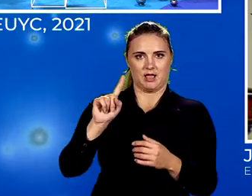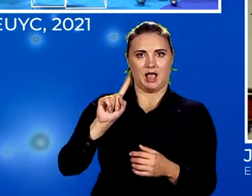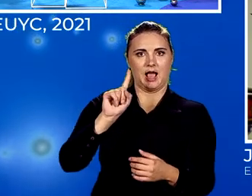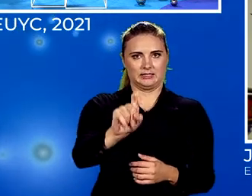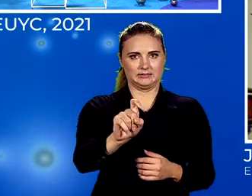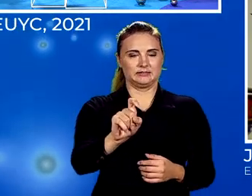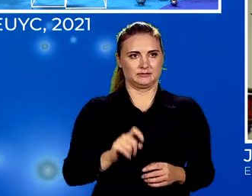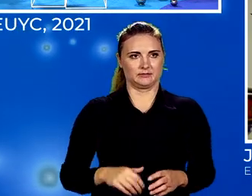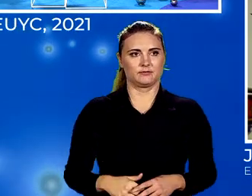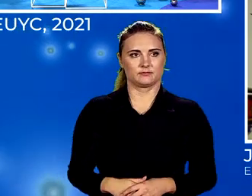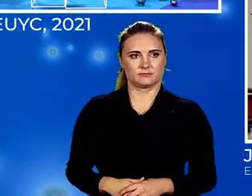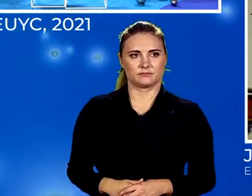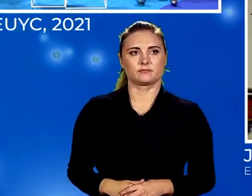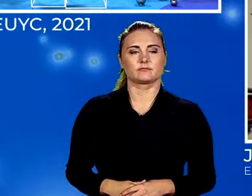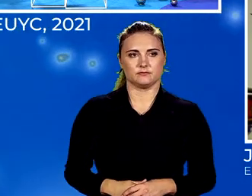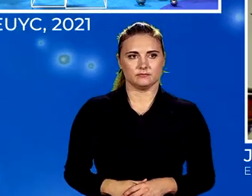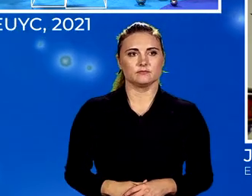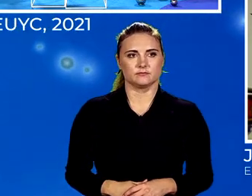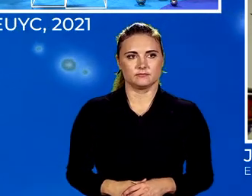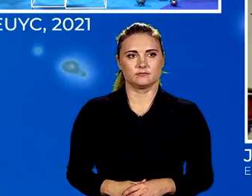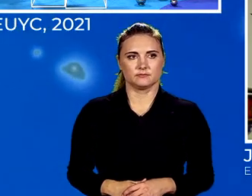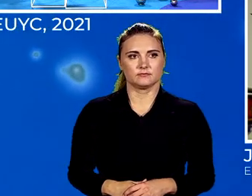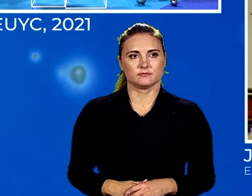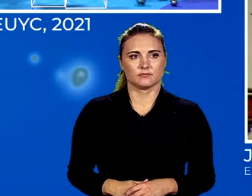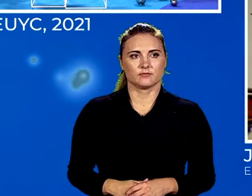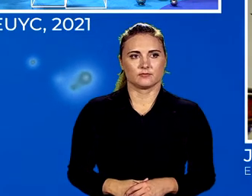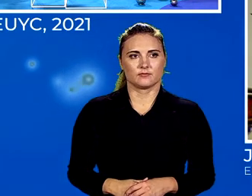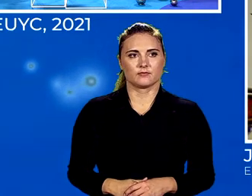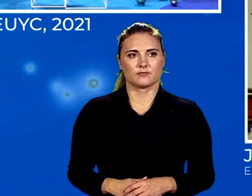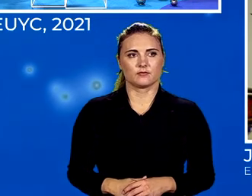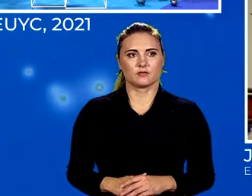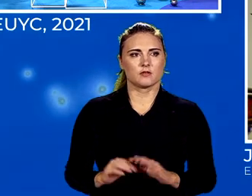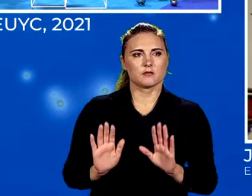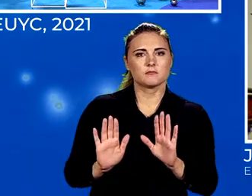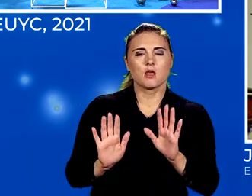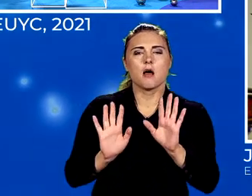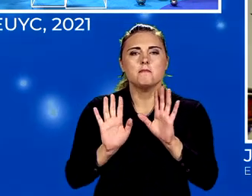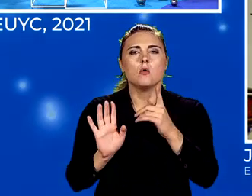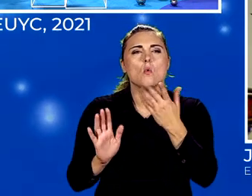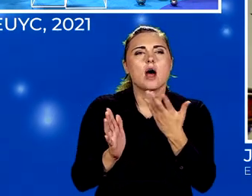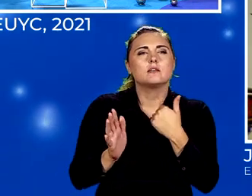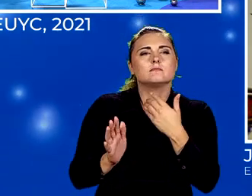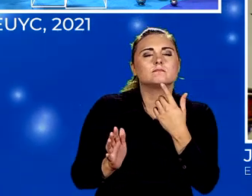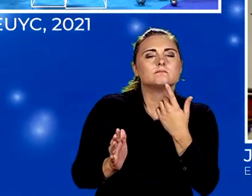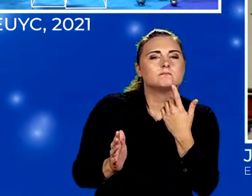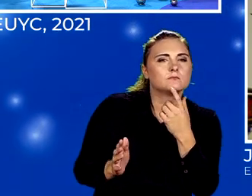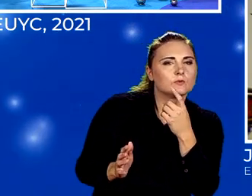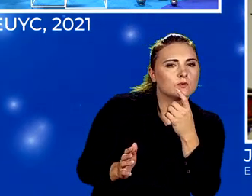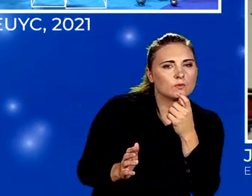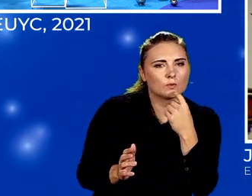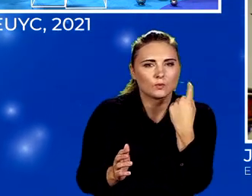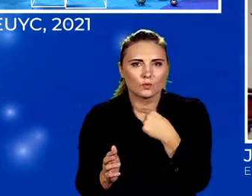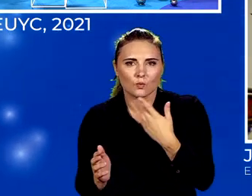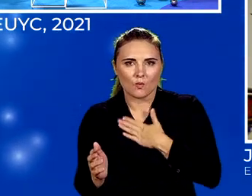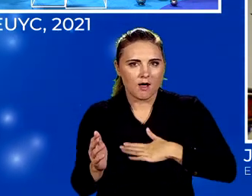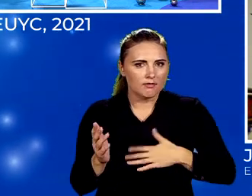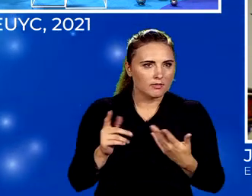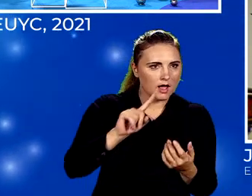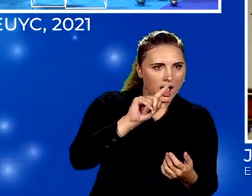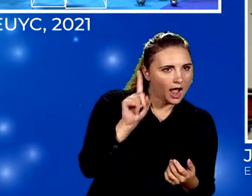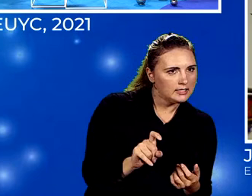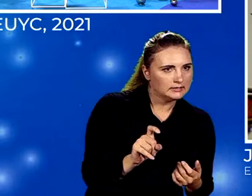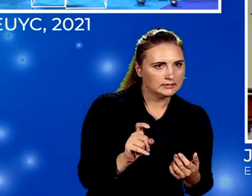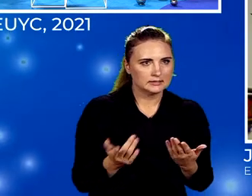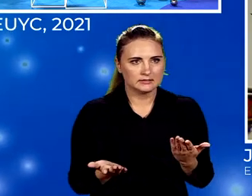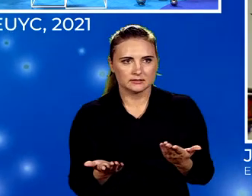maybe tell us directly whom would you like this question to be answered by. And then I'll ask Wendla to get ready afterwards, again with a